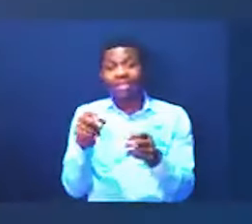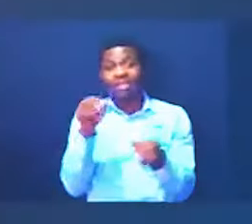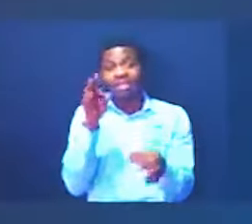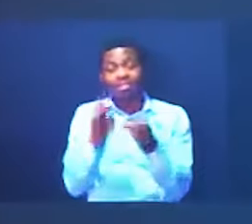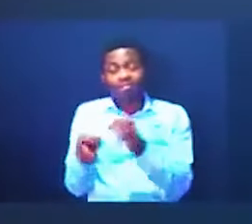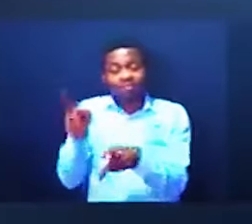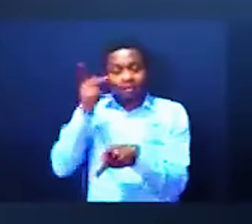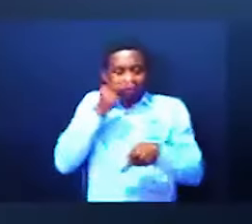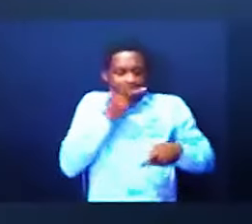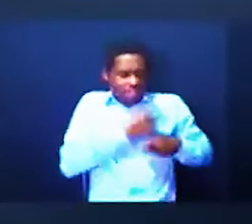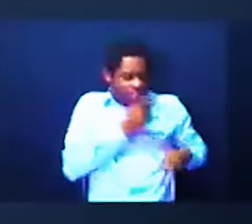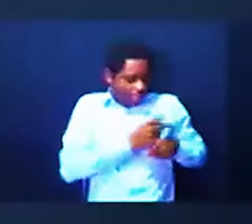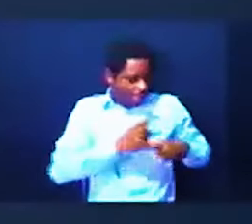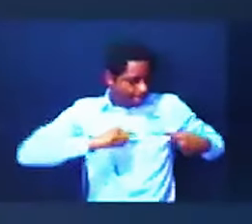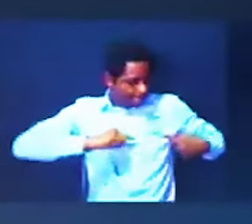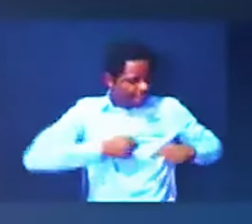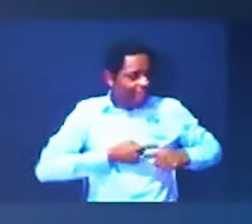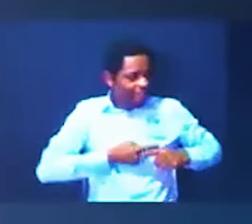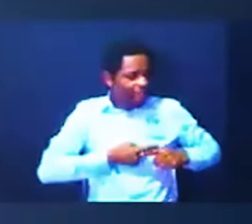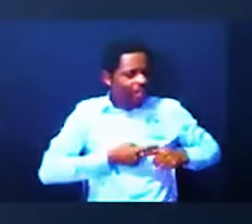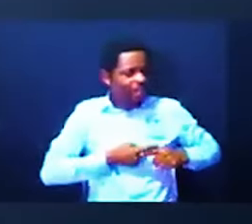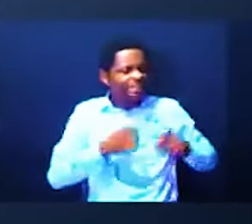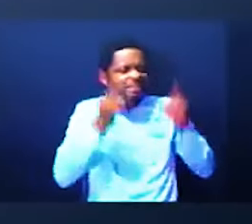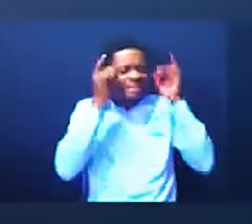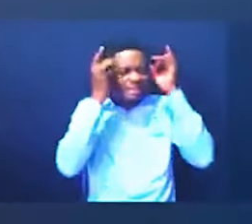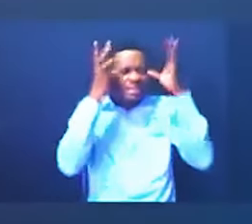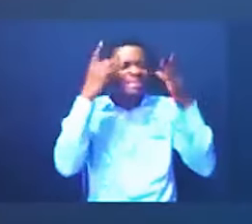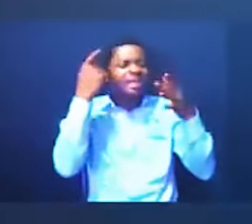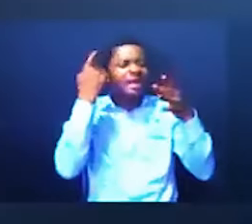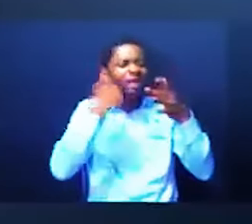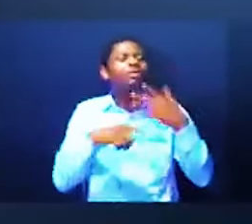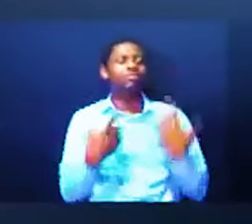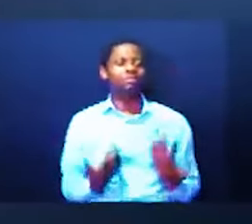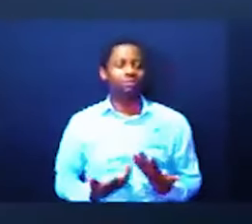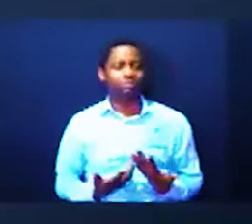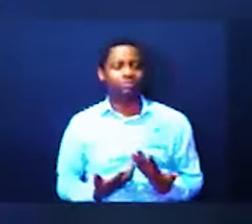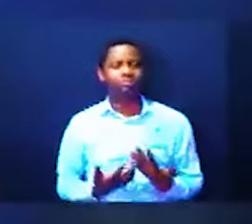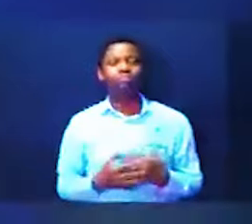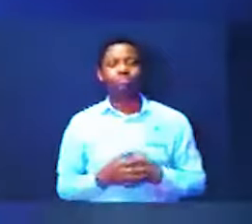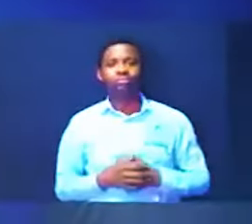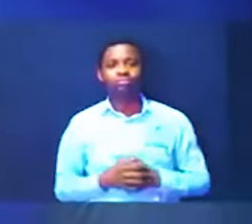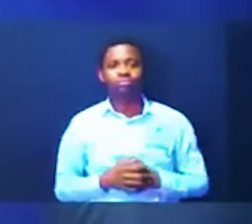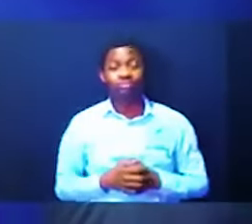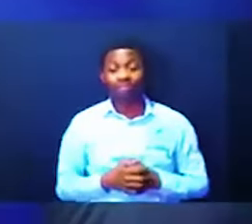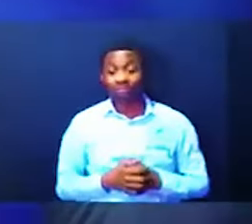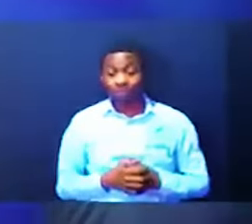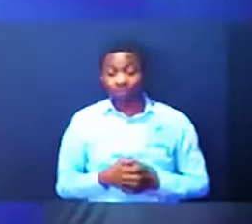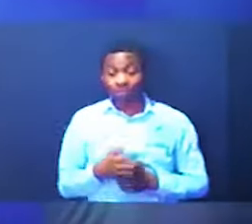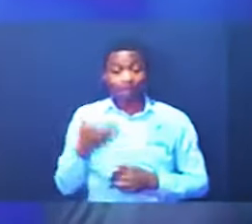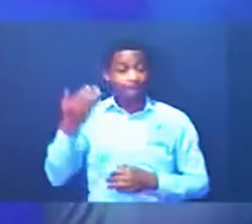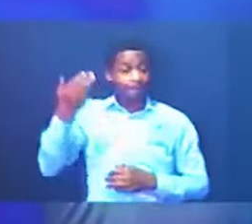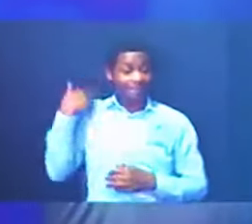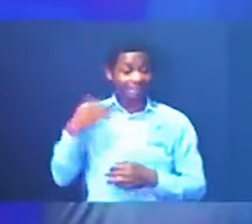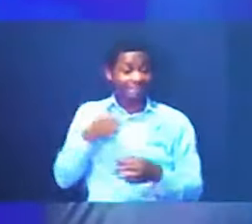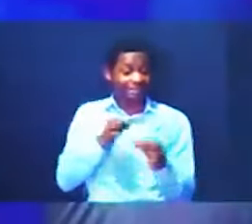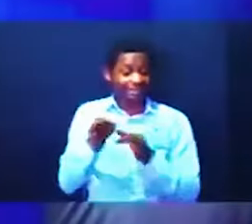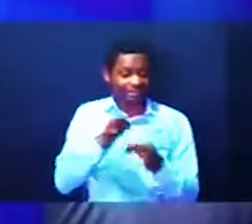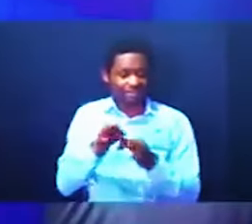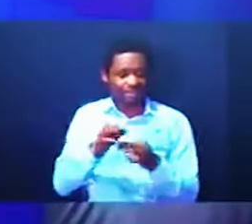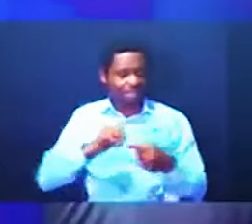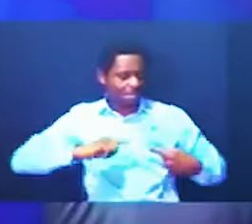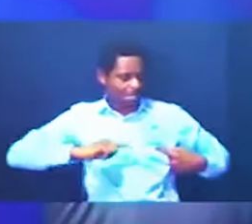grudges. Now we have said that bitterness is the malady of the